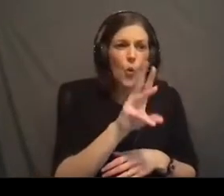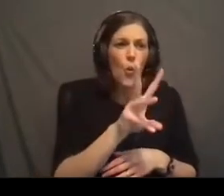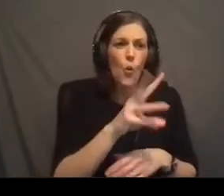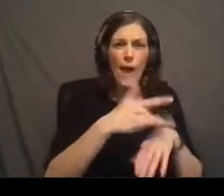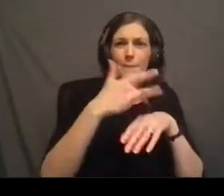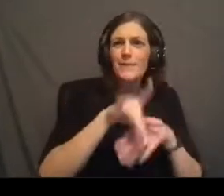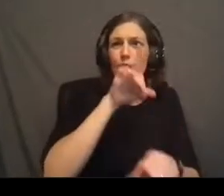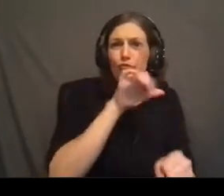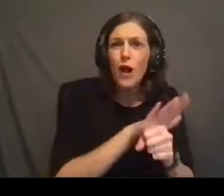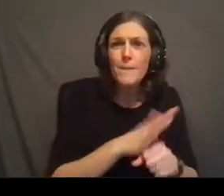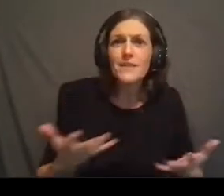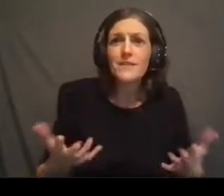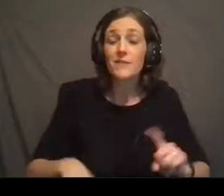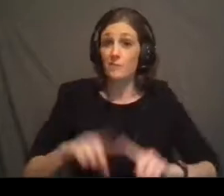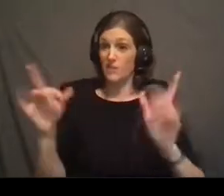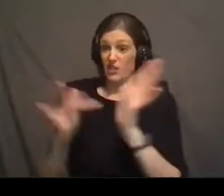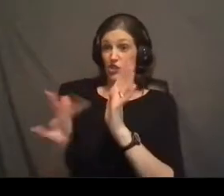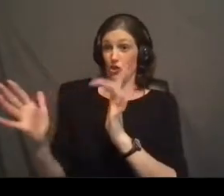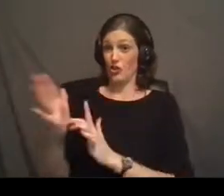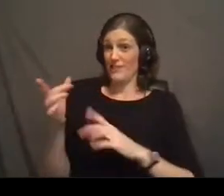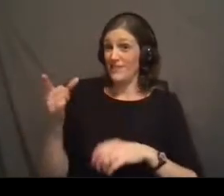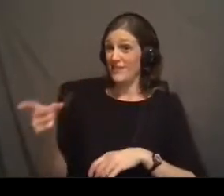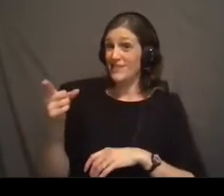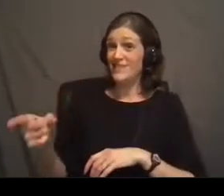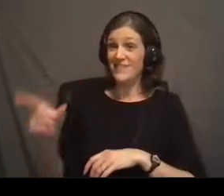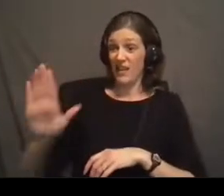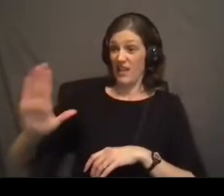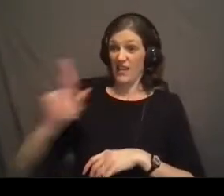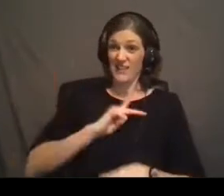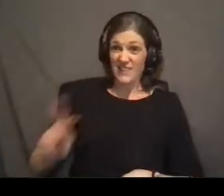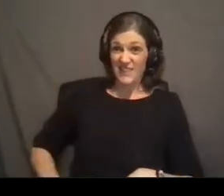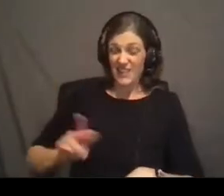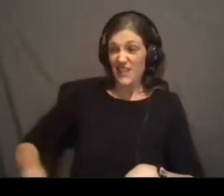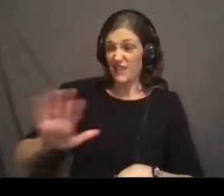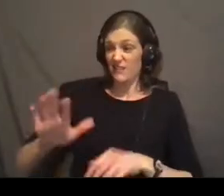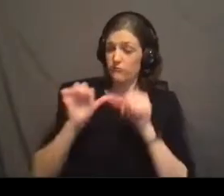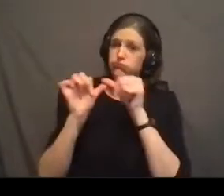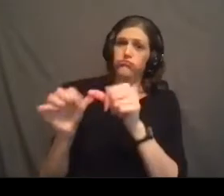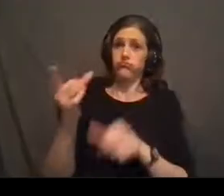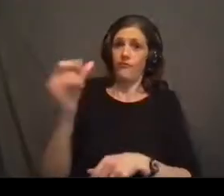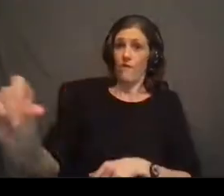promises. But Jesus' throne and his kingdom is everlasting.